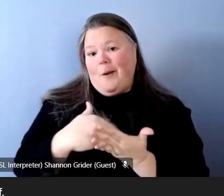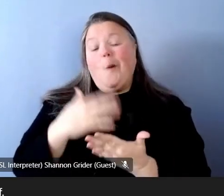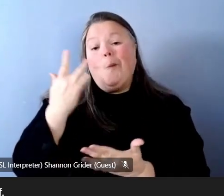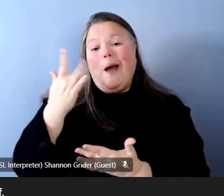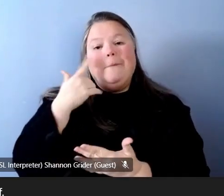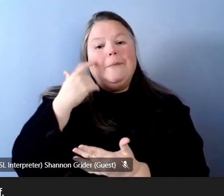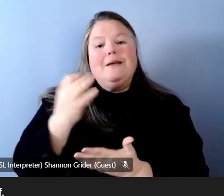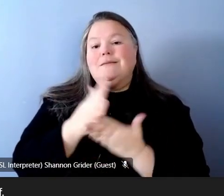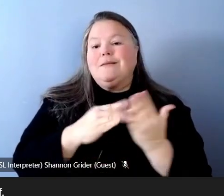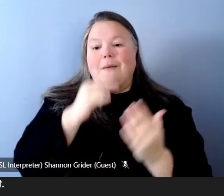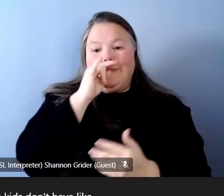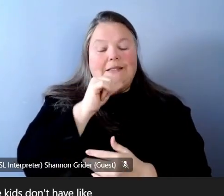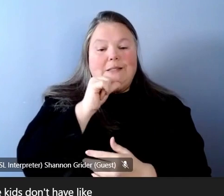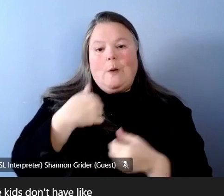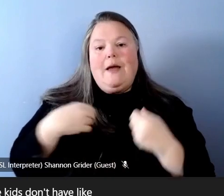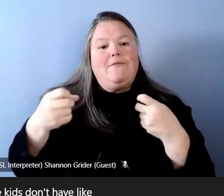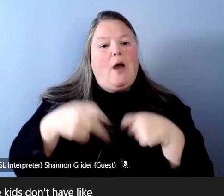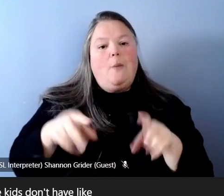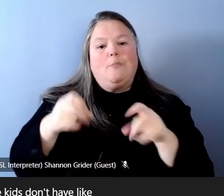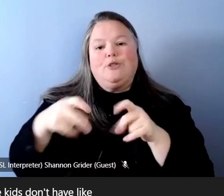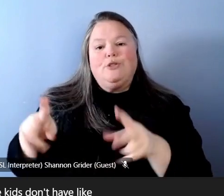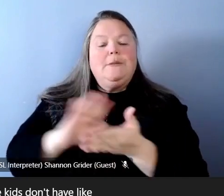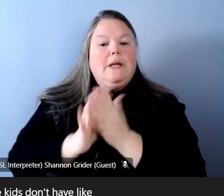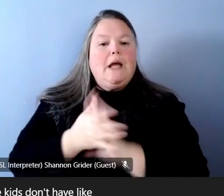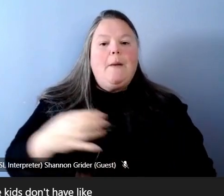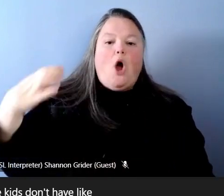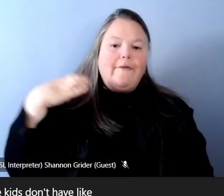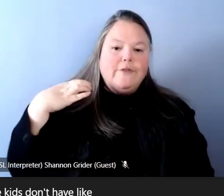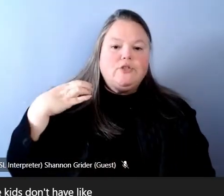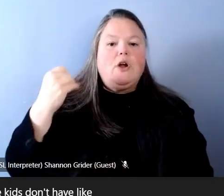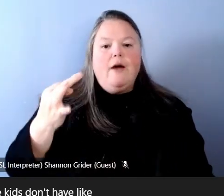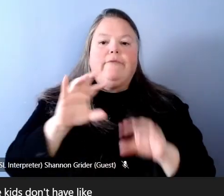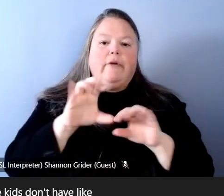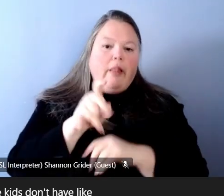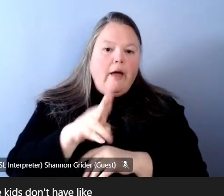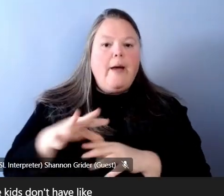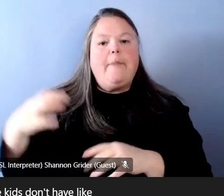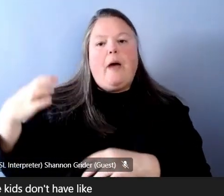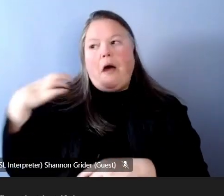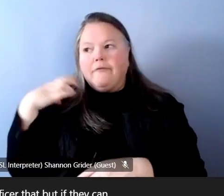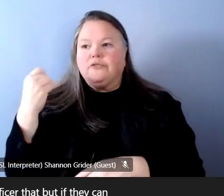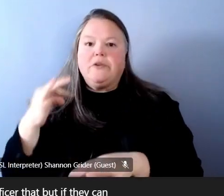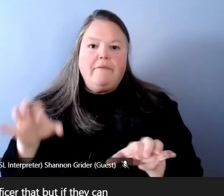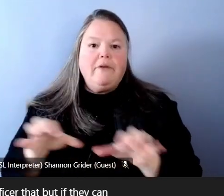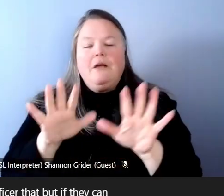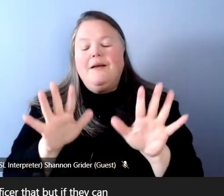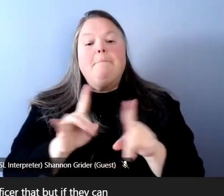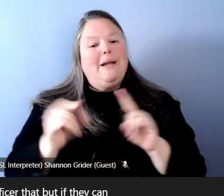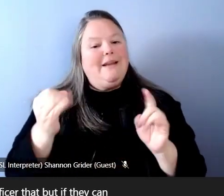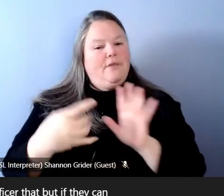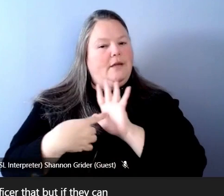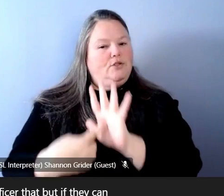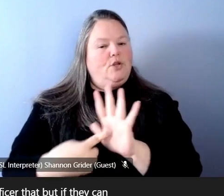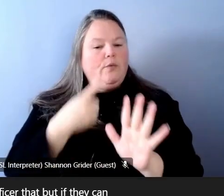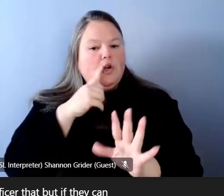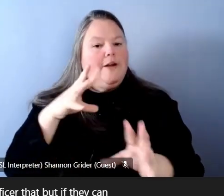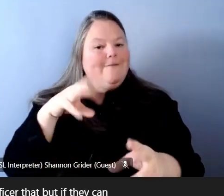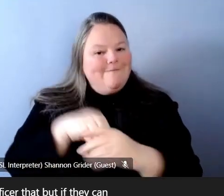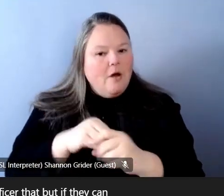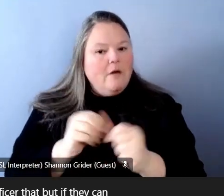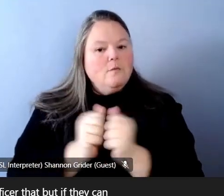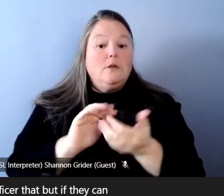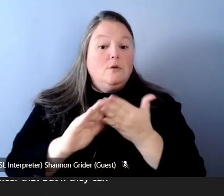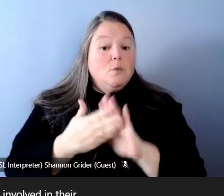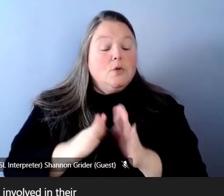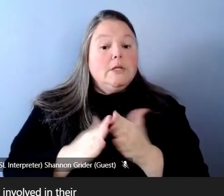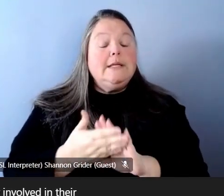kids don't have like the opportunities to be officer this, officer that. But if they can show that like they're still very involved in their community and they